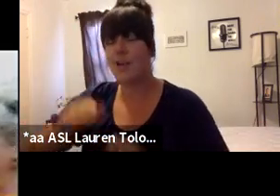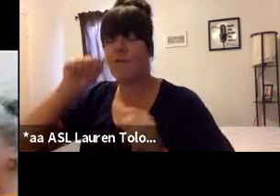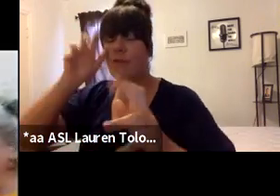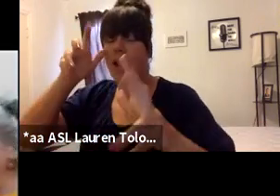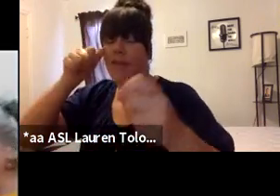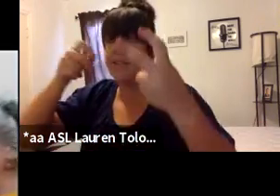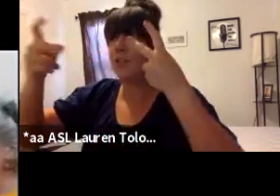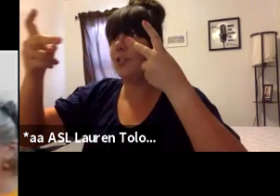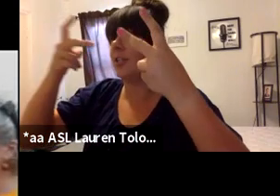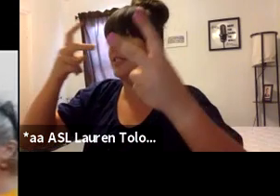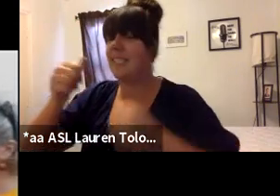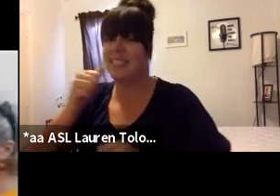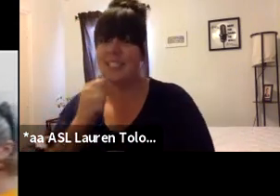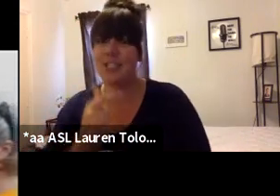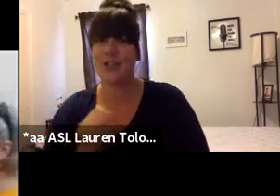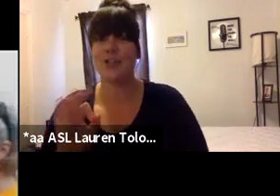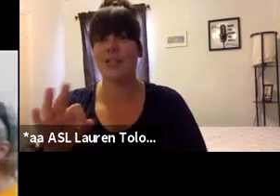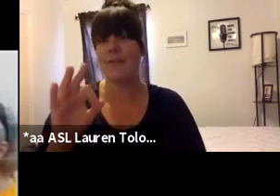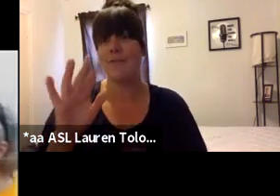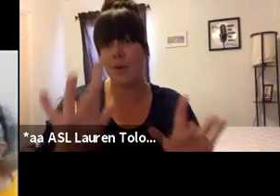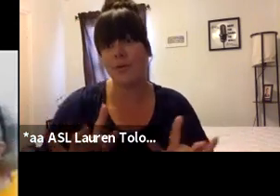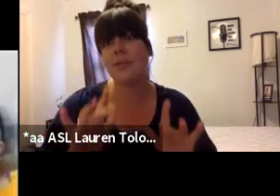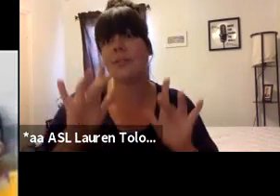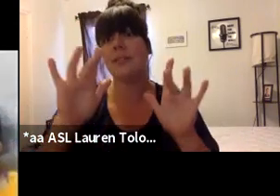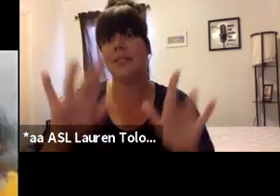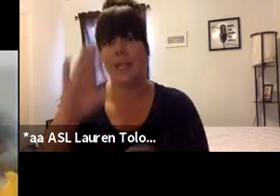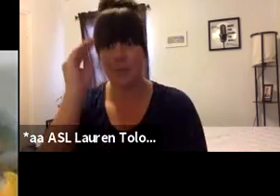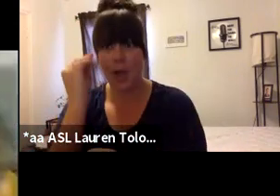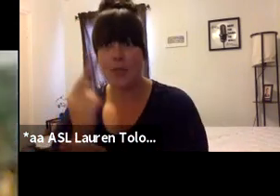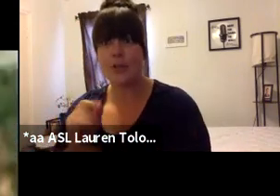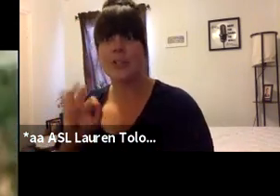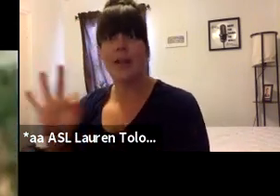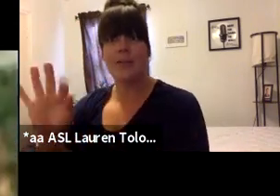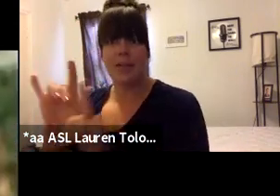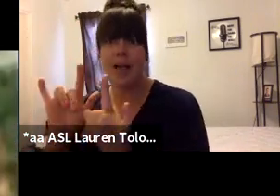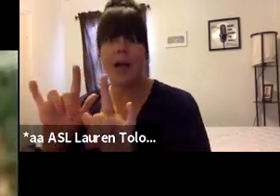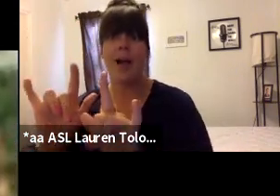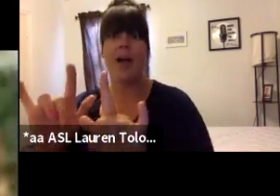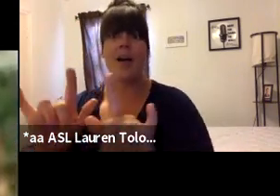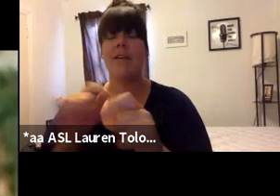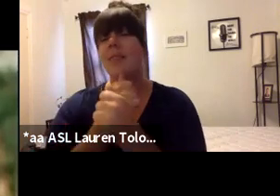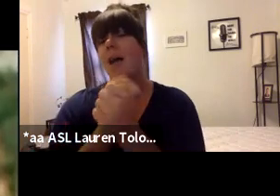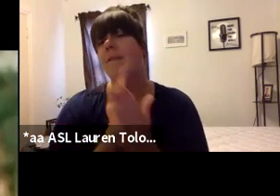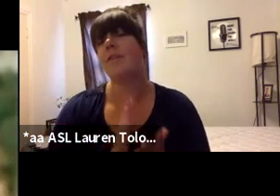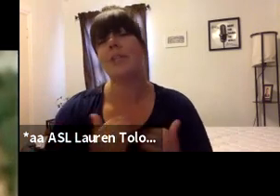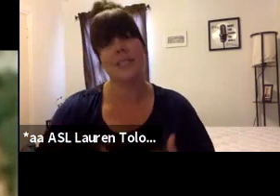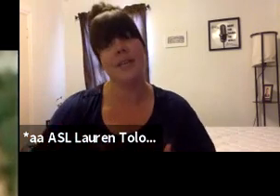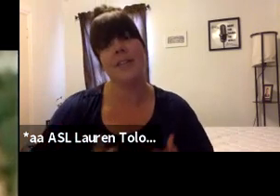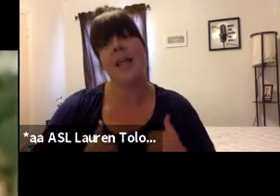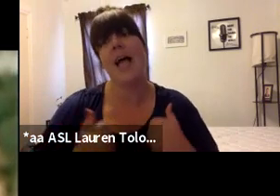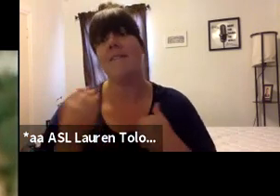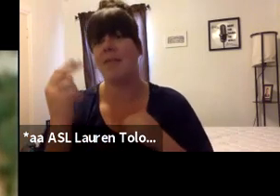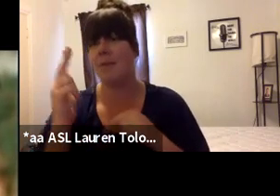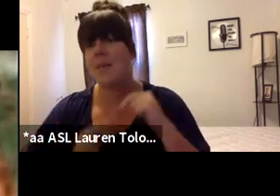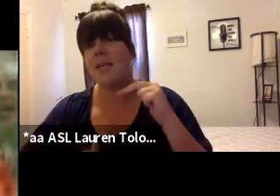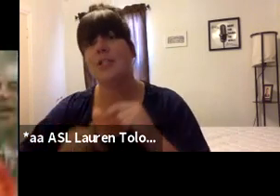sisters of mercy, brothers of love, lovers of life, and the builders of